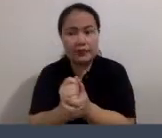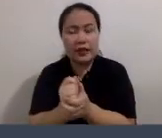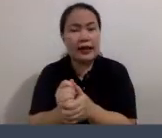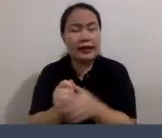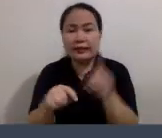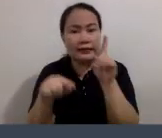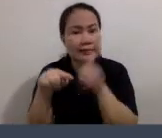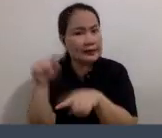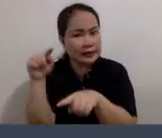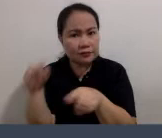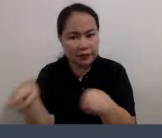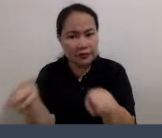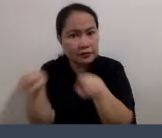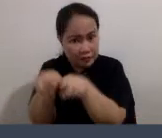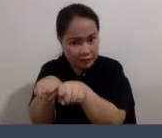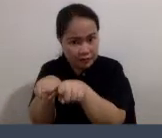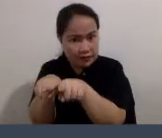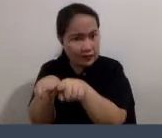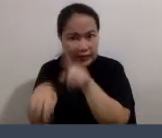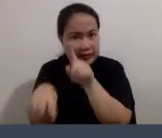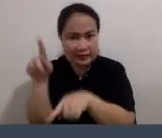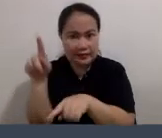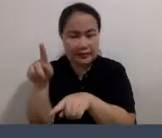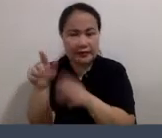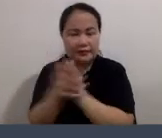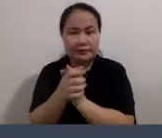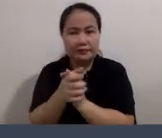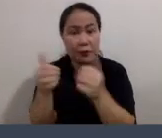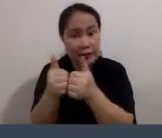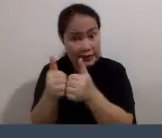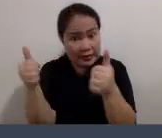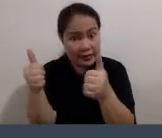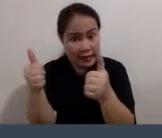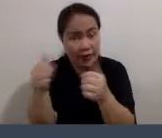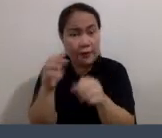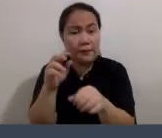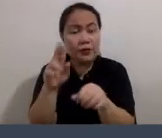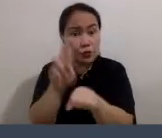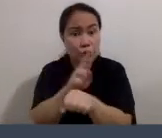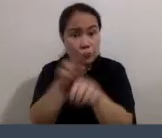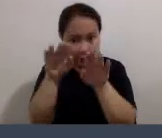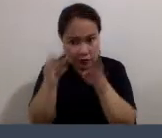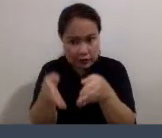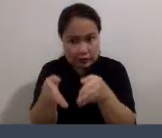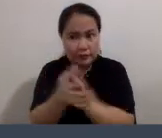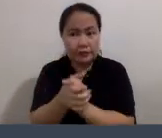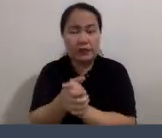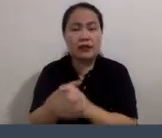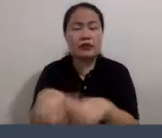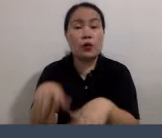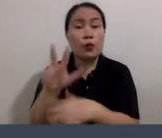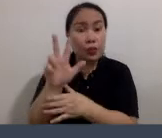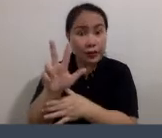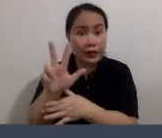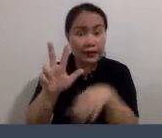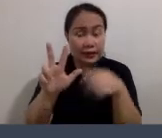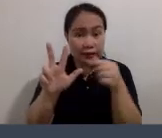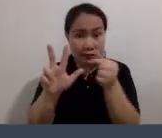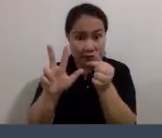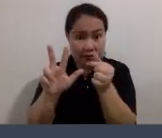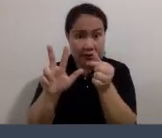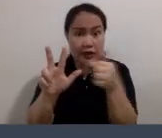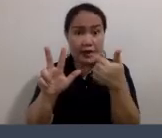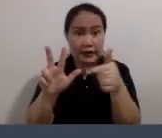sila pwedeng magtabi. Okay. Now, so I have 3 plus negative 4. So, this